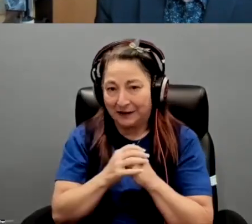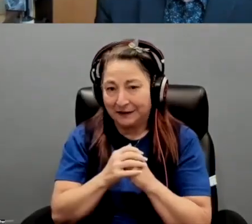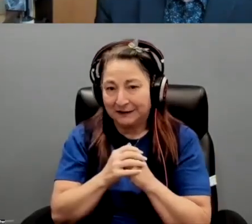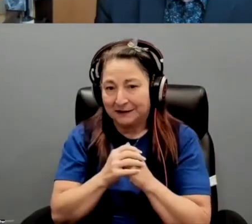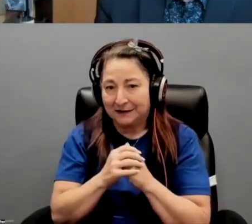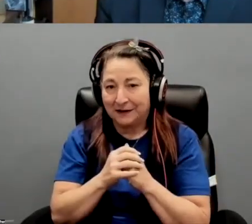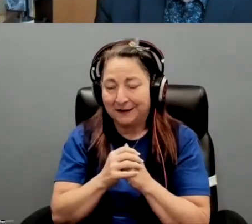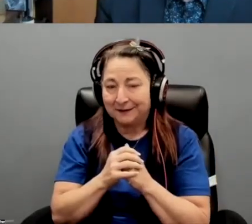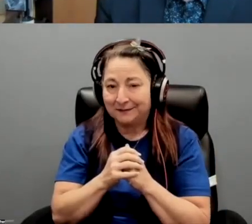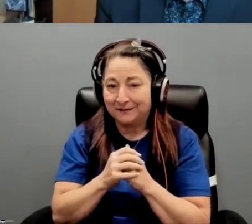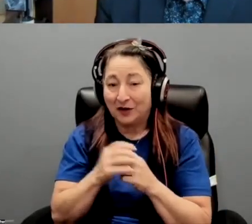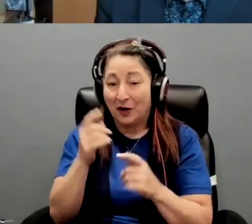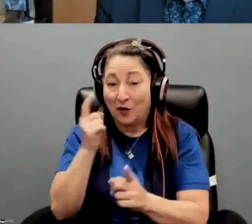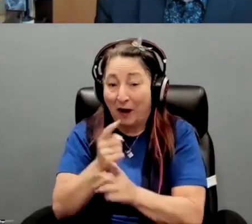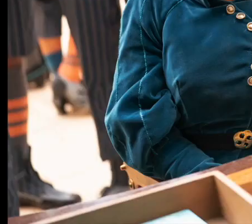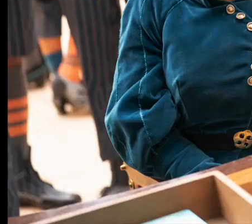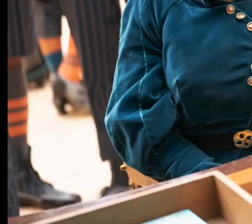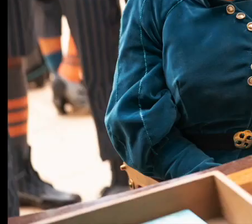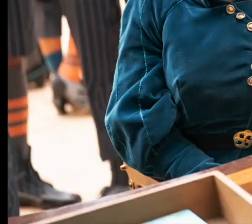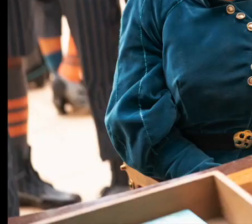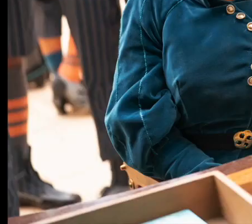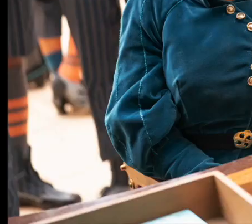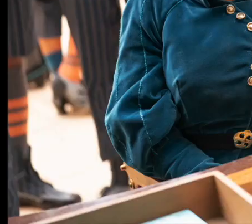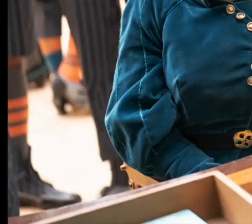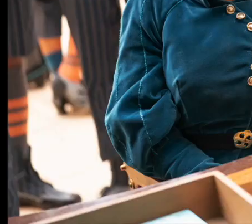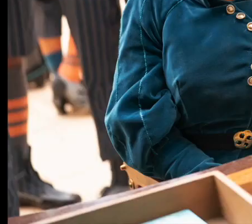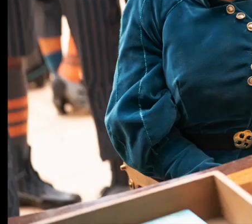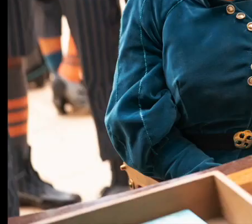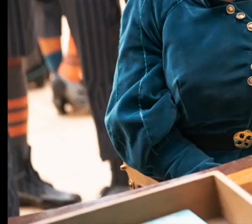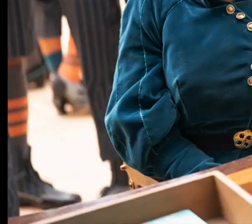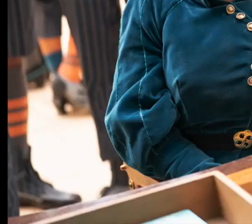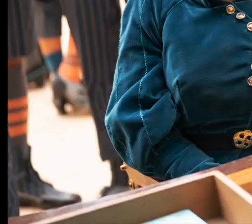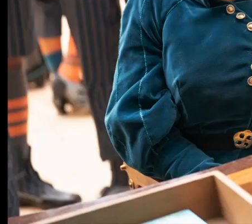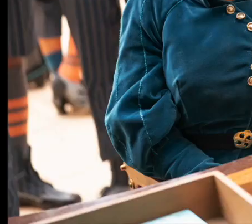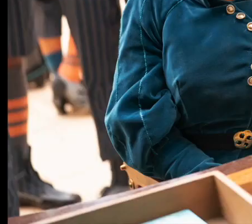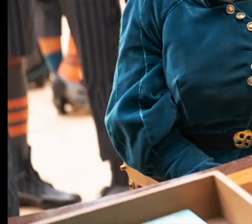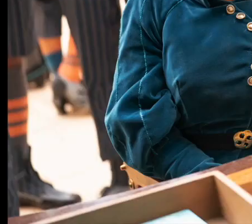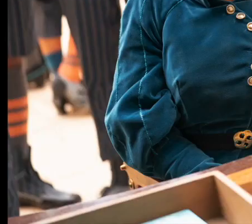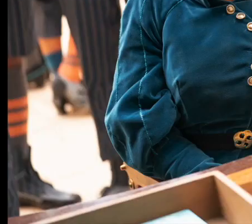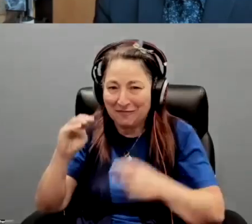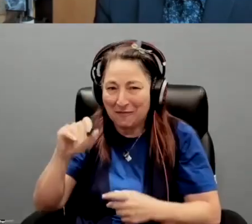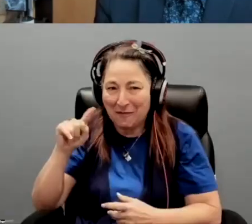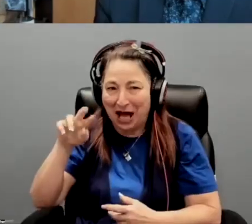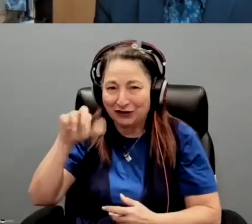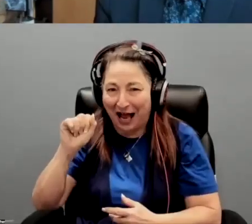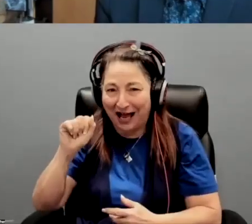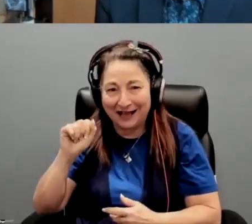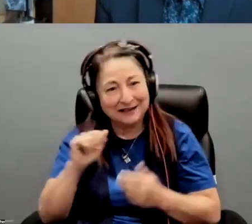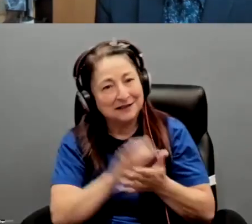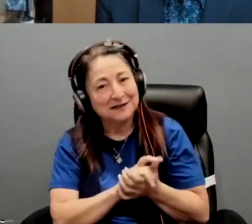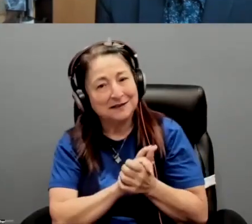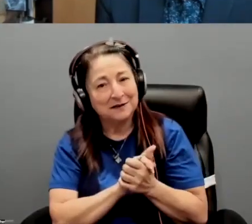goes through your mind right before they say action, and what's like your mantra at that moment? I really